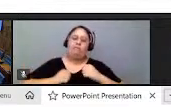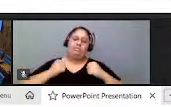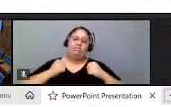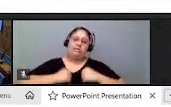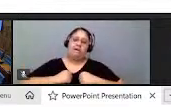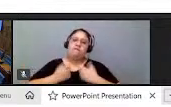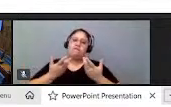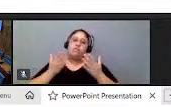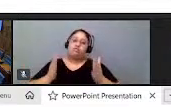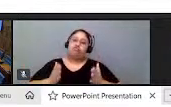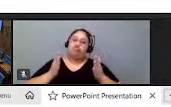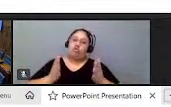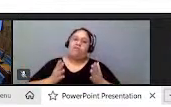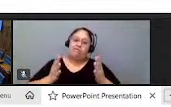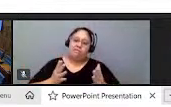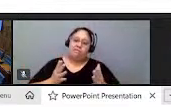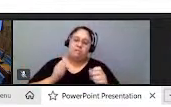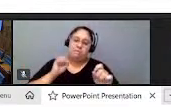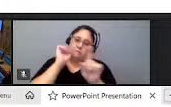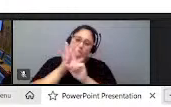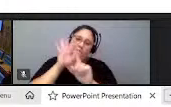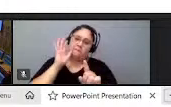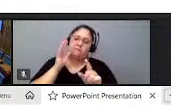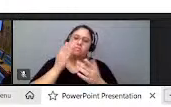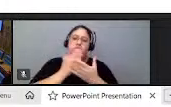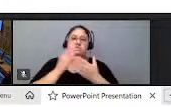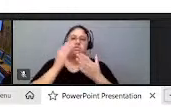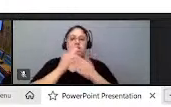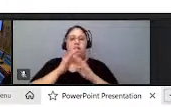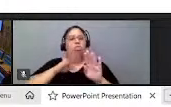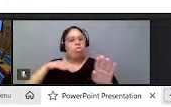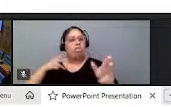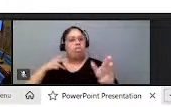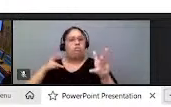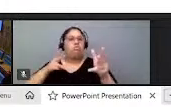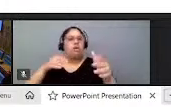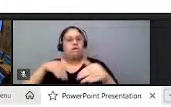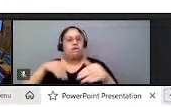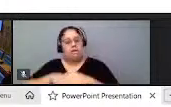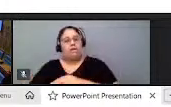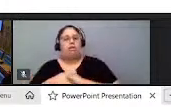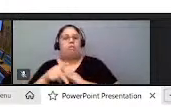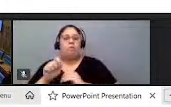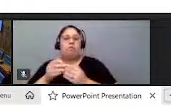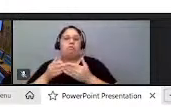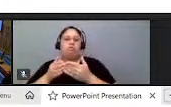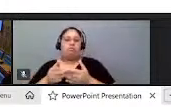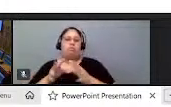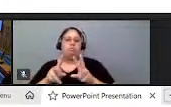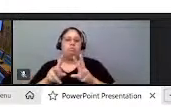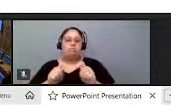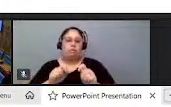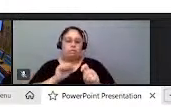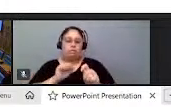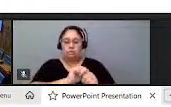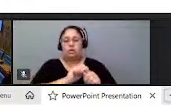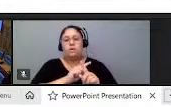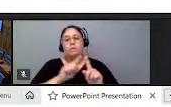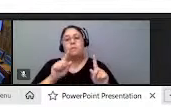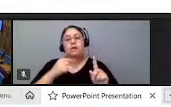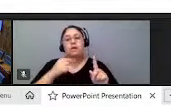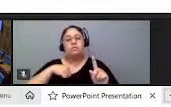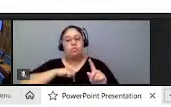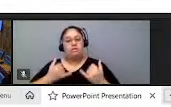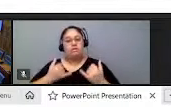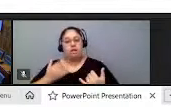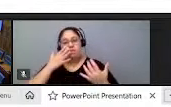of rail uh impacting some of the traffic that goes into the port of Cape Town um but the implementation of